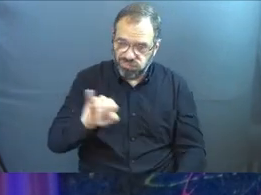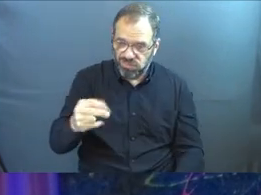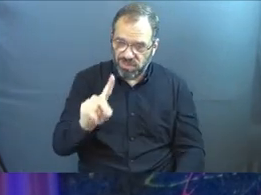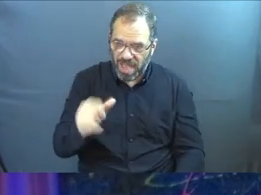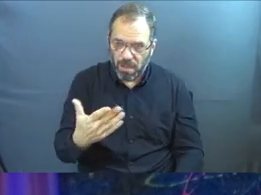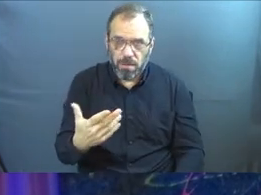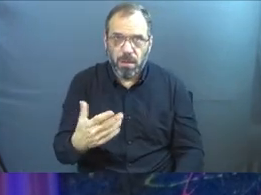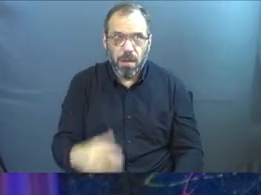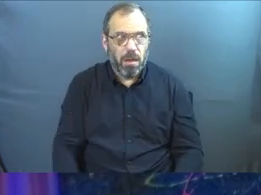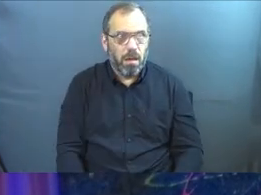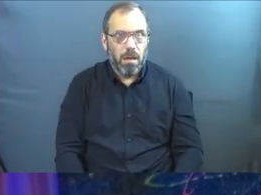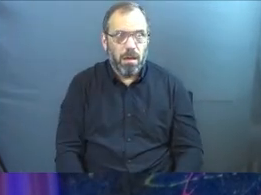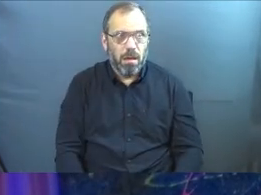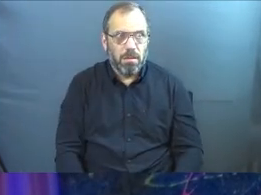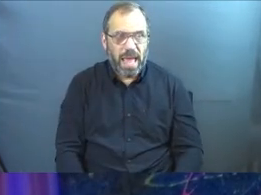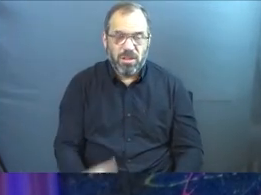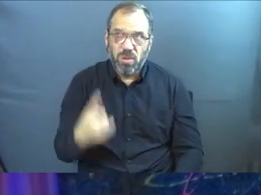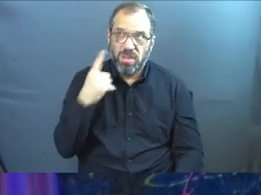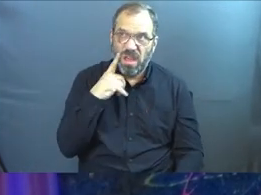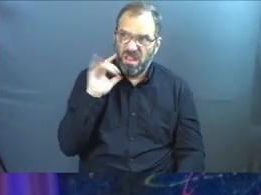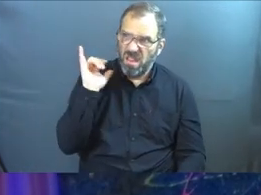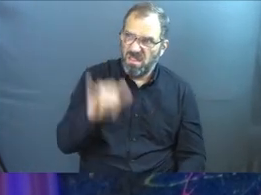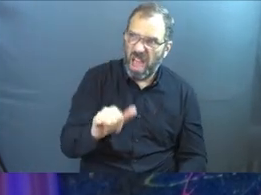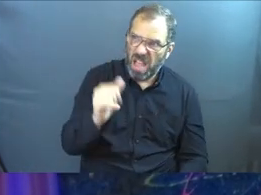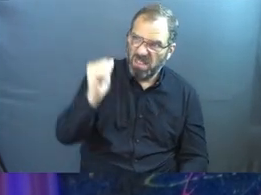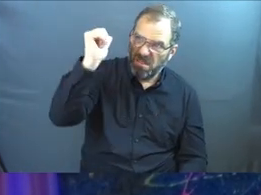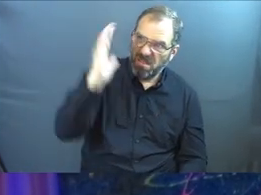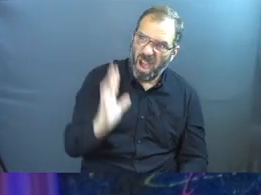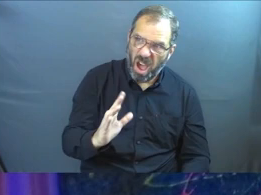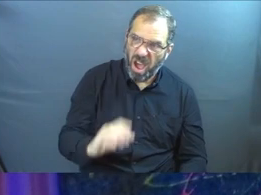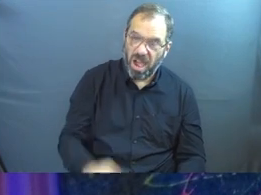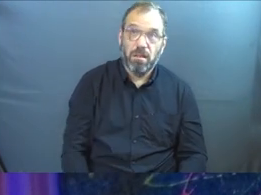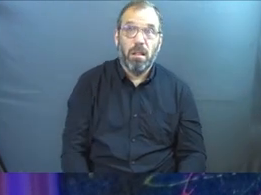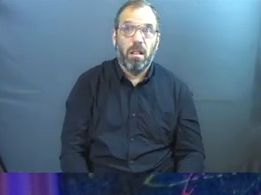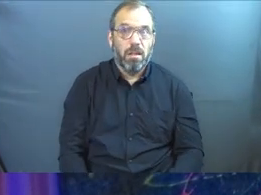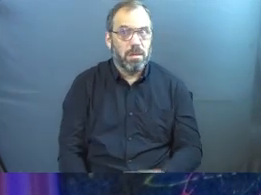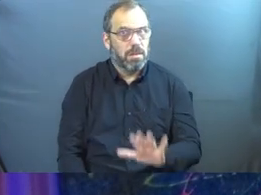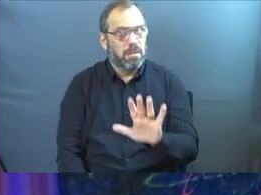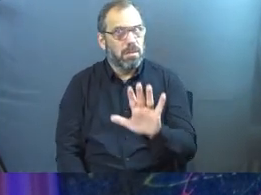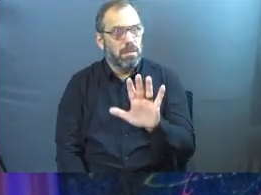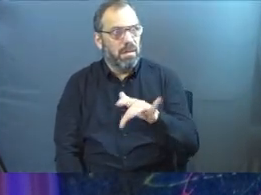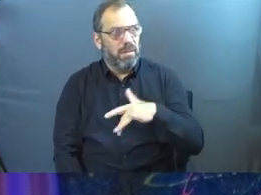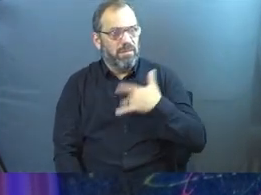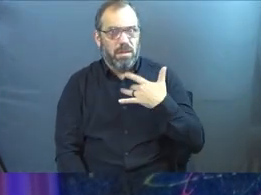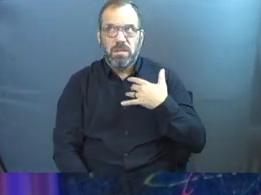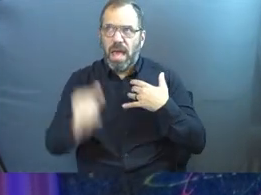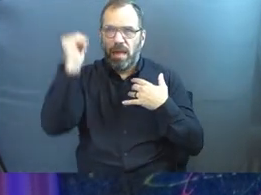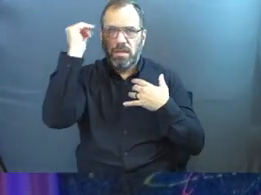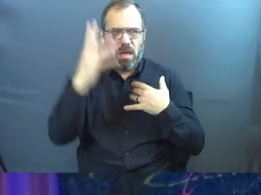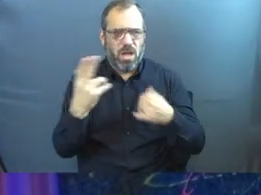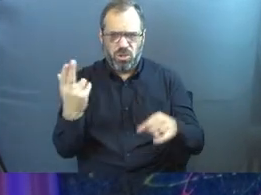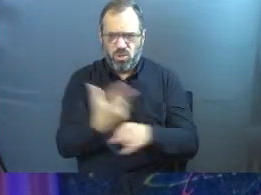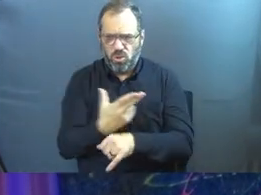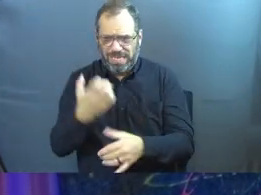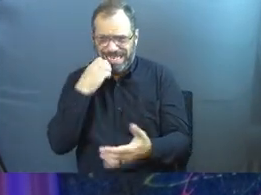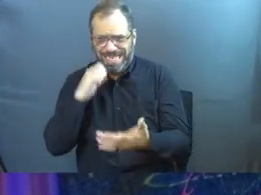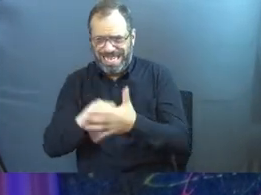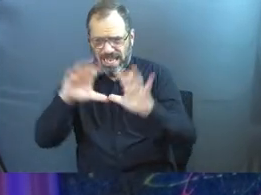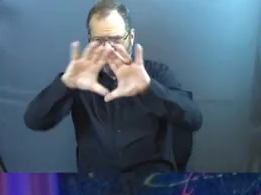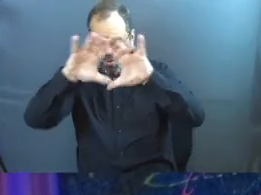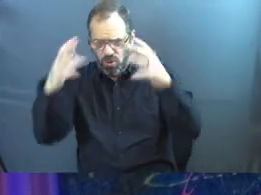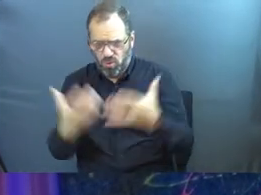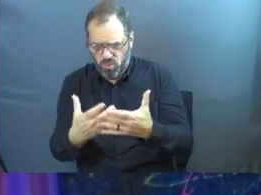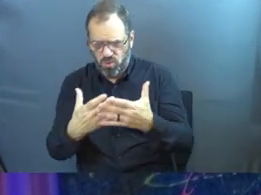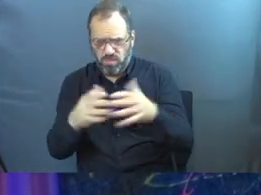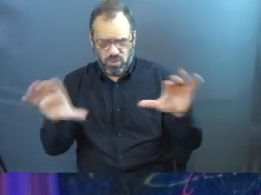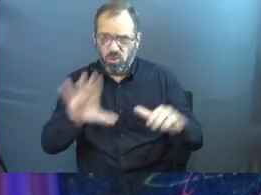not messing with your idea of God right now, it should be. Because it almost feels like he's using someone evil to